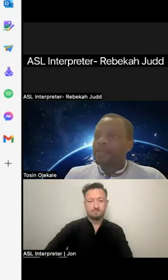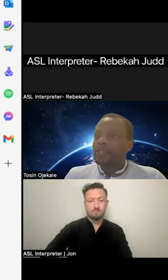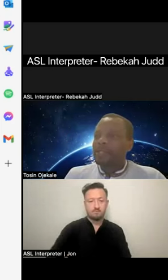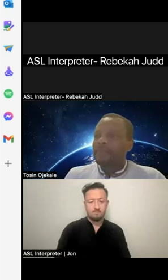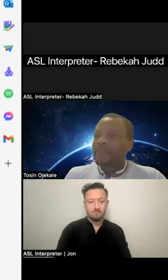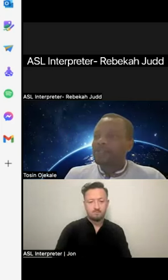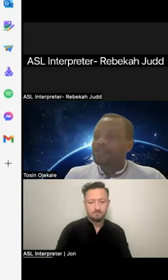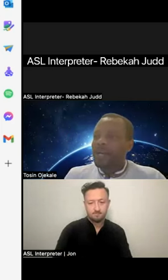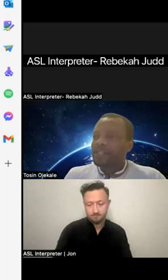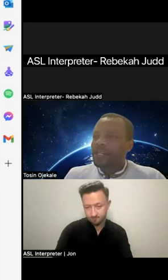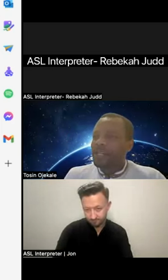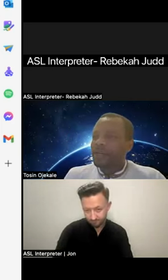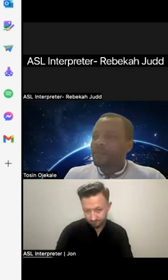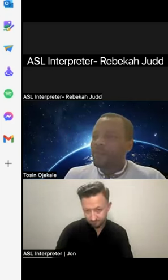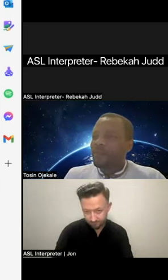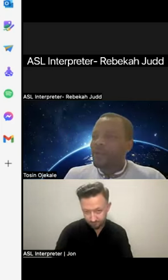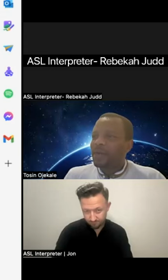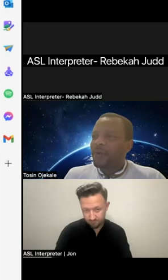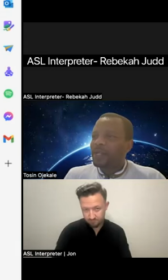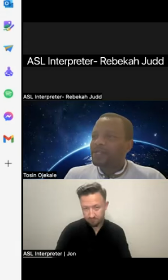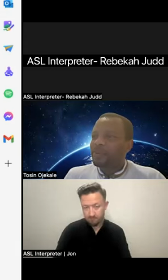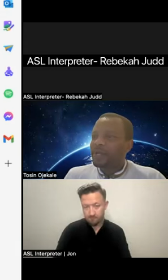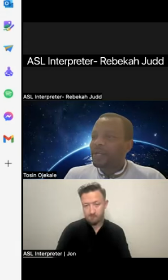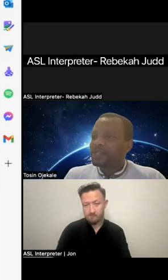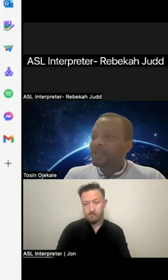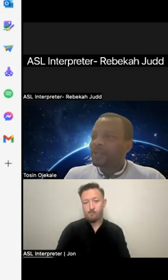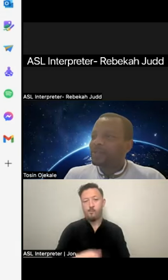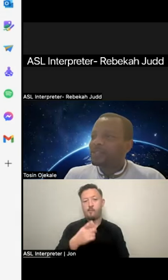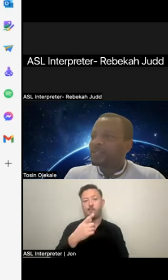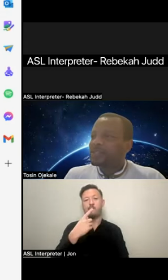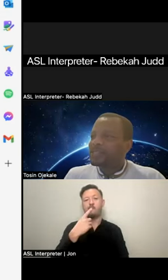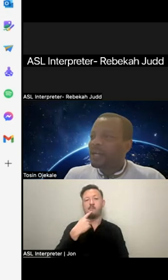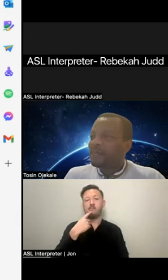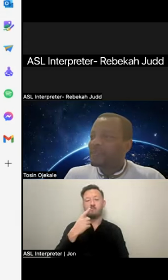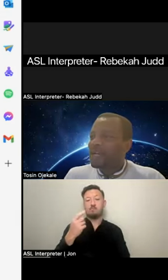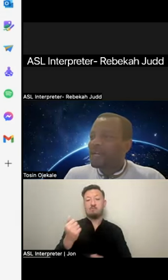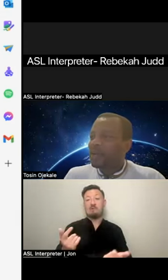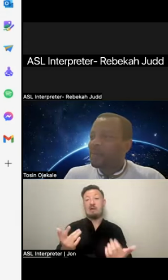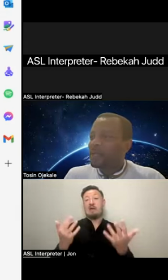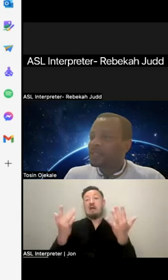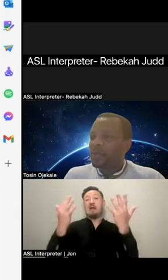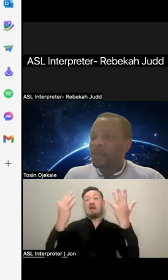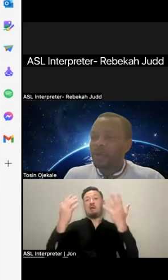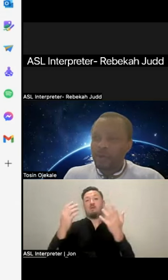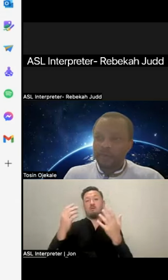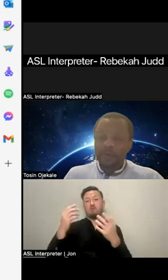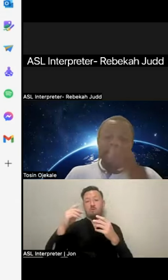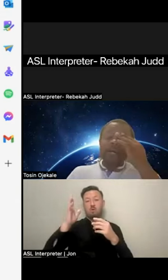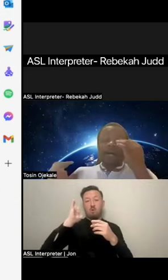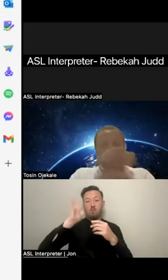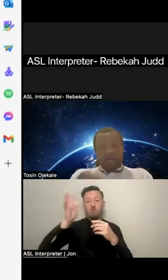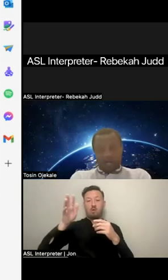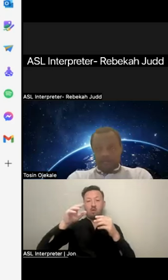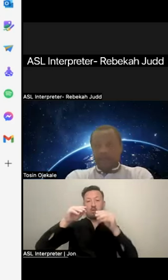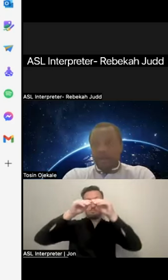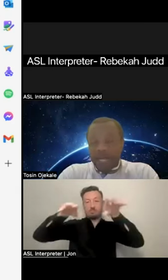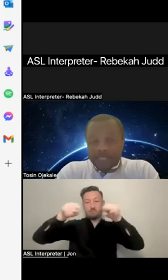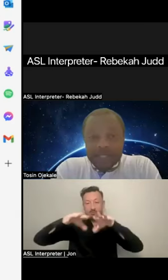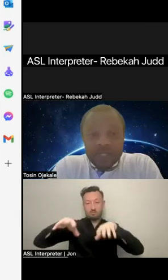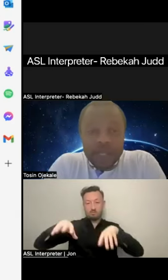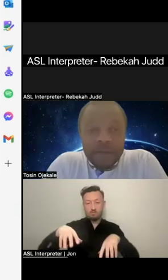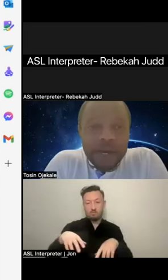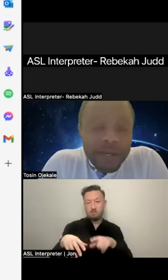Marco says, if that tragic level where the sprinkler turned on, is the servers and equipment turned off?